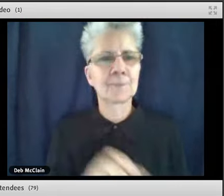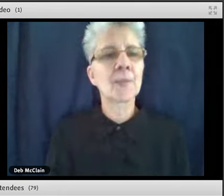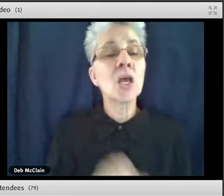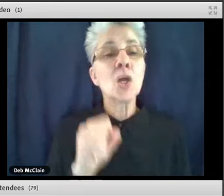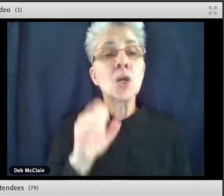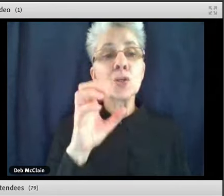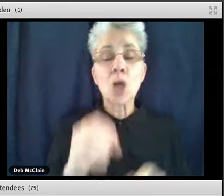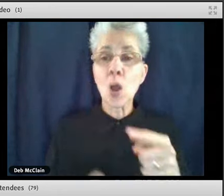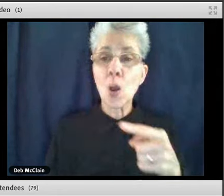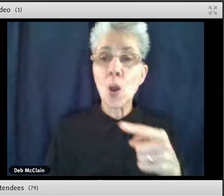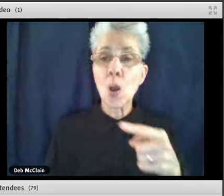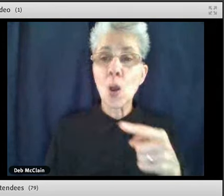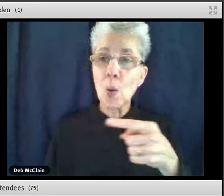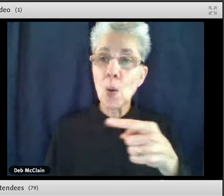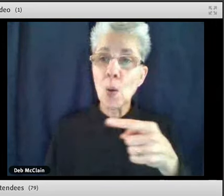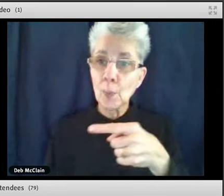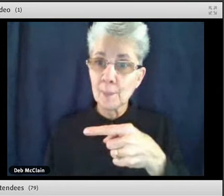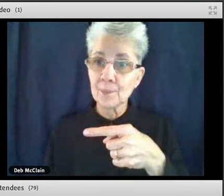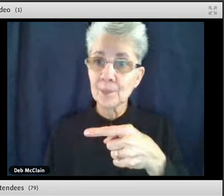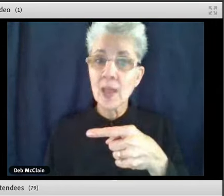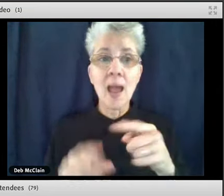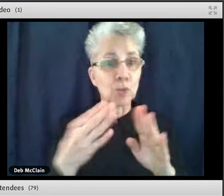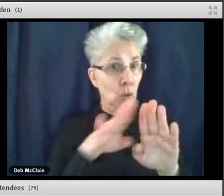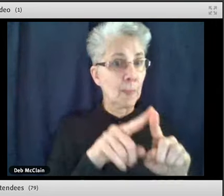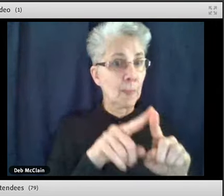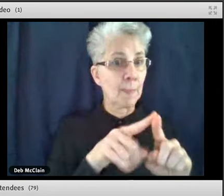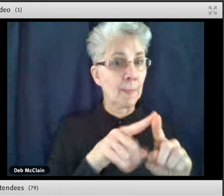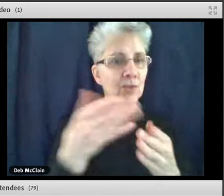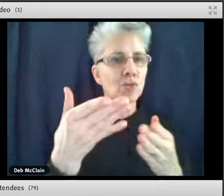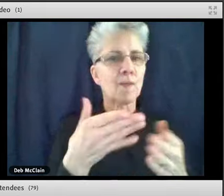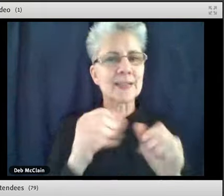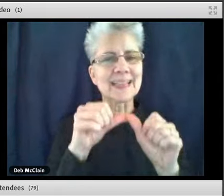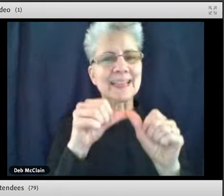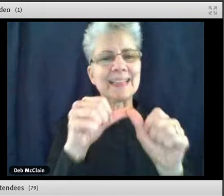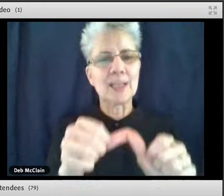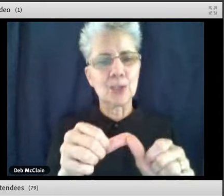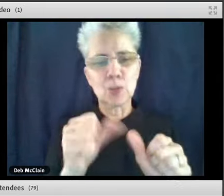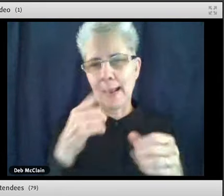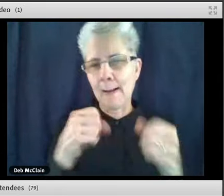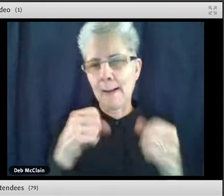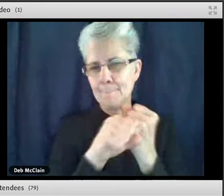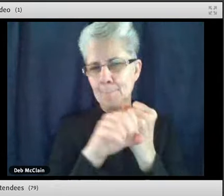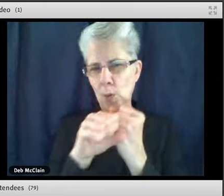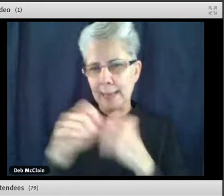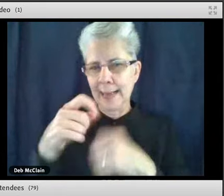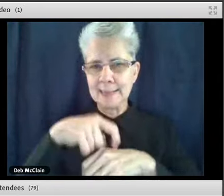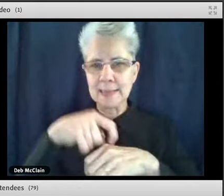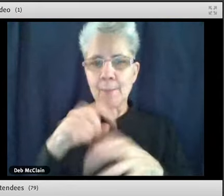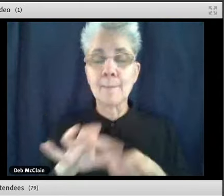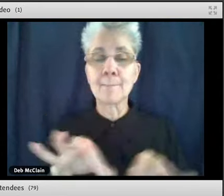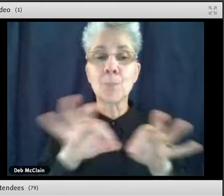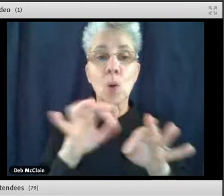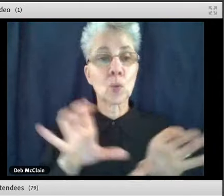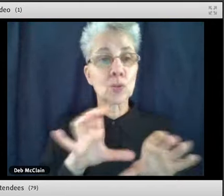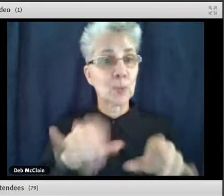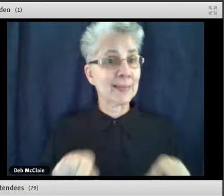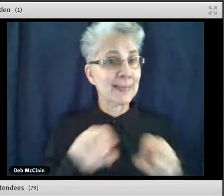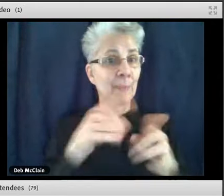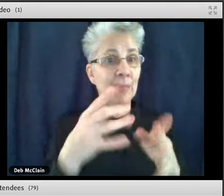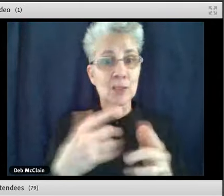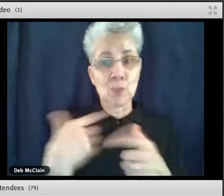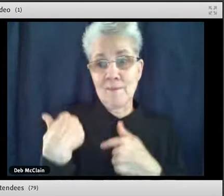chat box when I get back there, I've got a list on Google Drive of all the extra training that you can do. Give me just 1 second and I'll get back